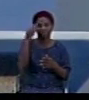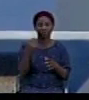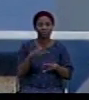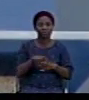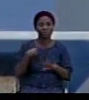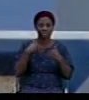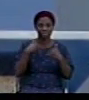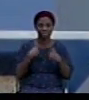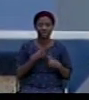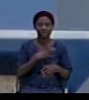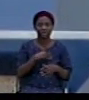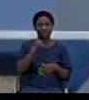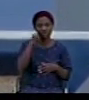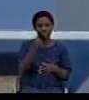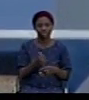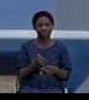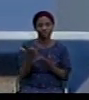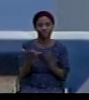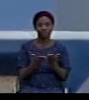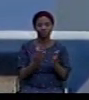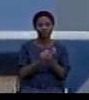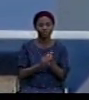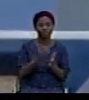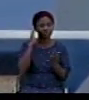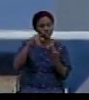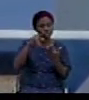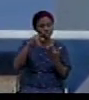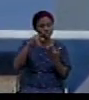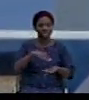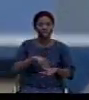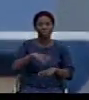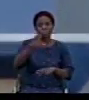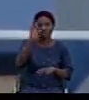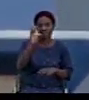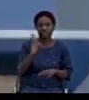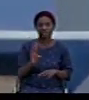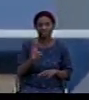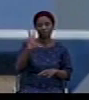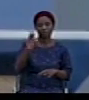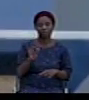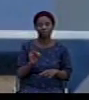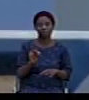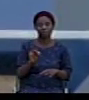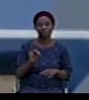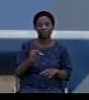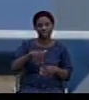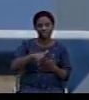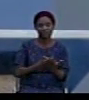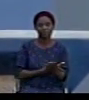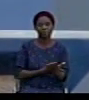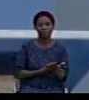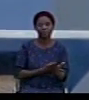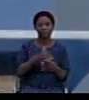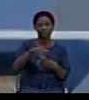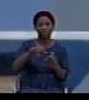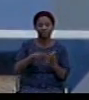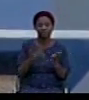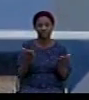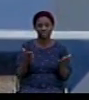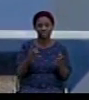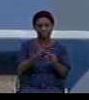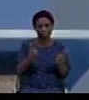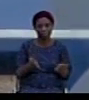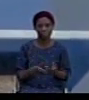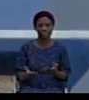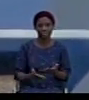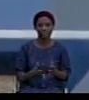service that starts at 7:30 a.m. in this place. All those who are still being interviewed, please,